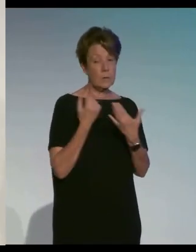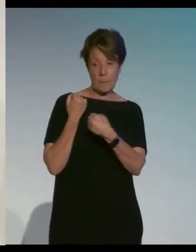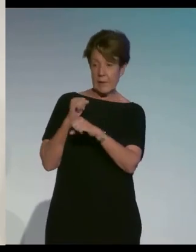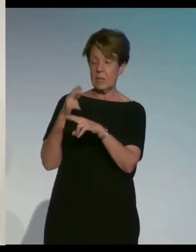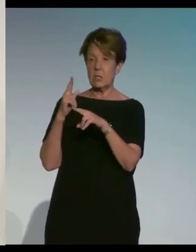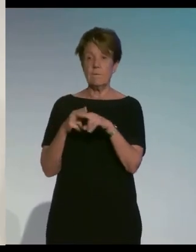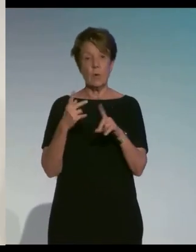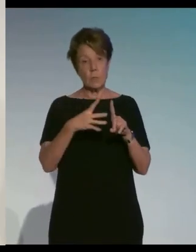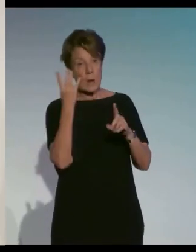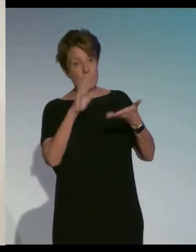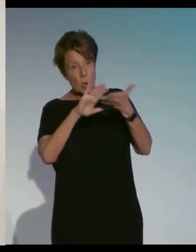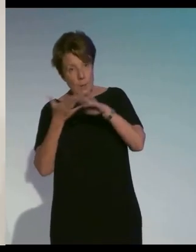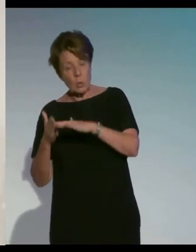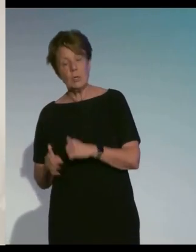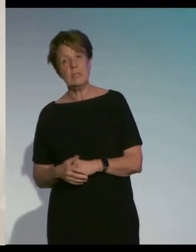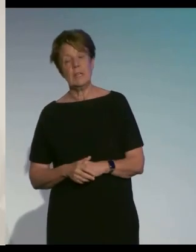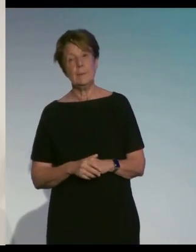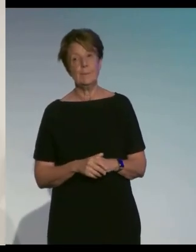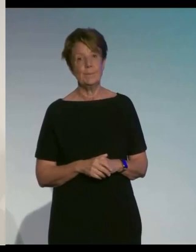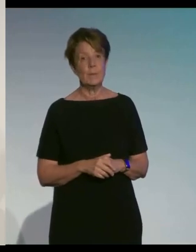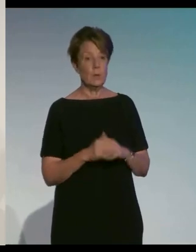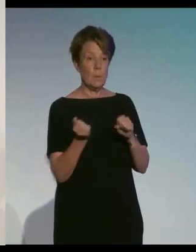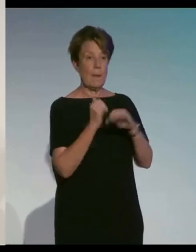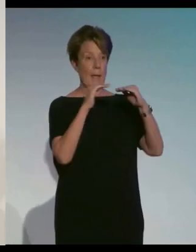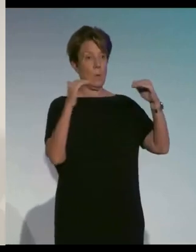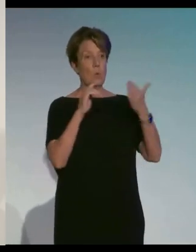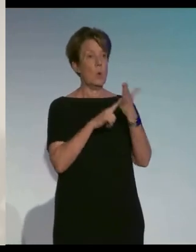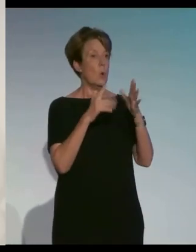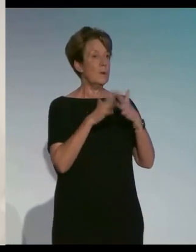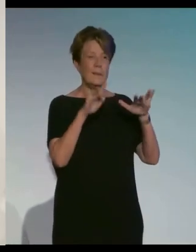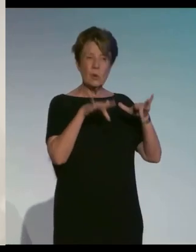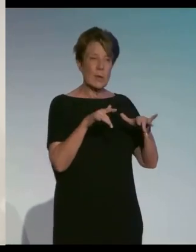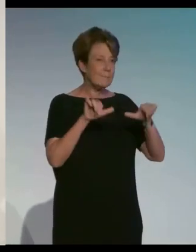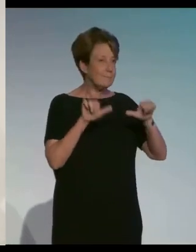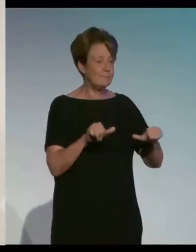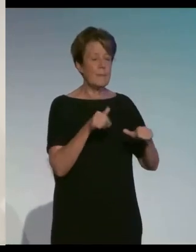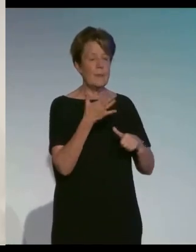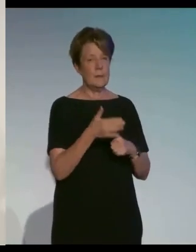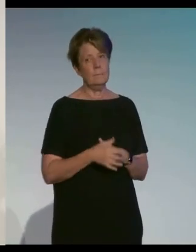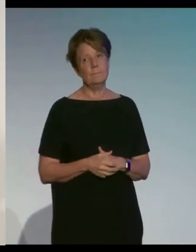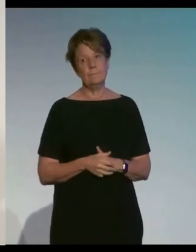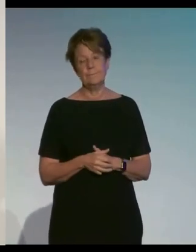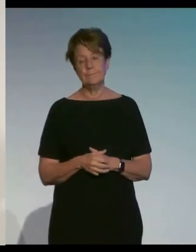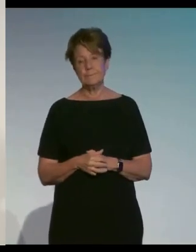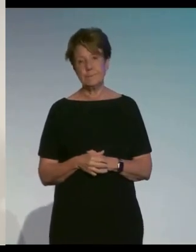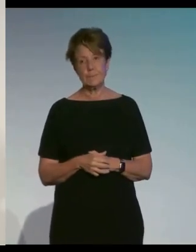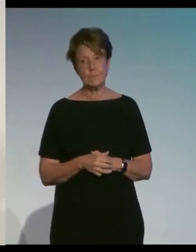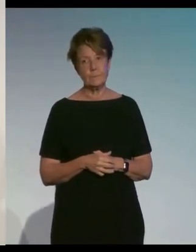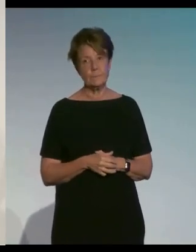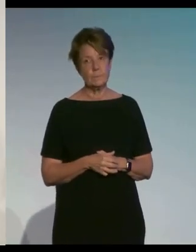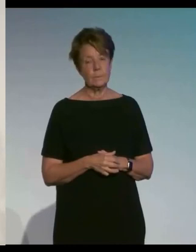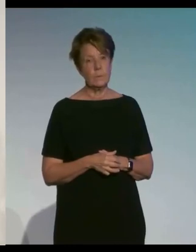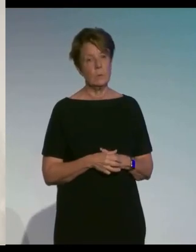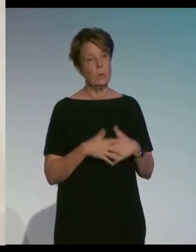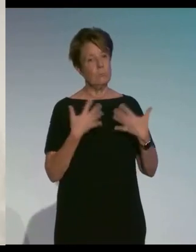protection and policies of protection and equality, but they haven't done that. So that is the you know,